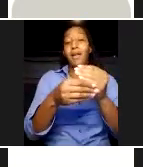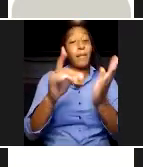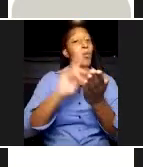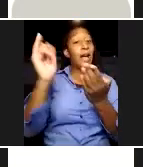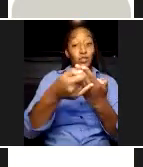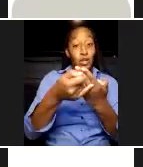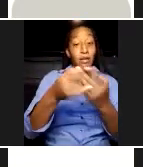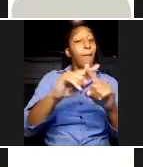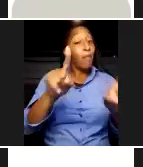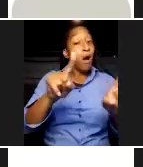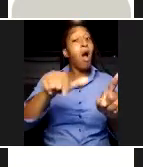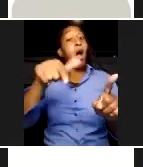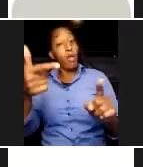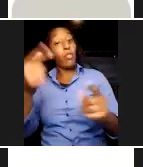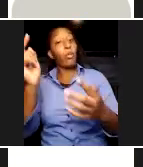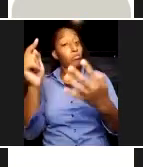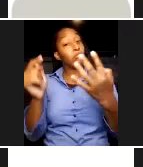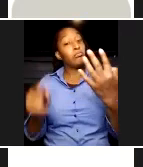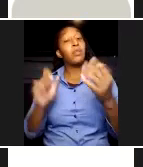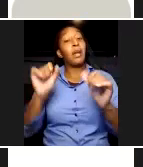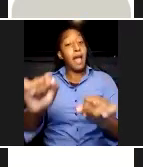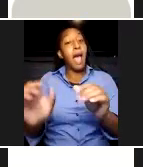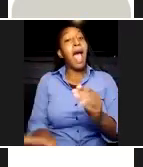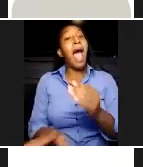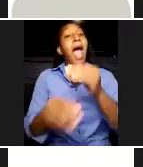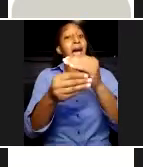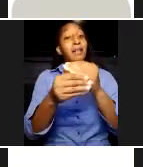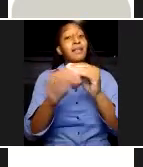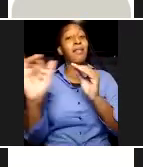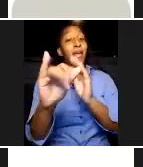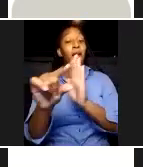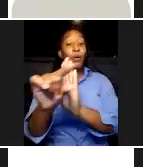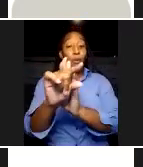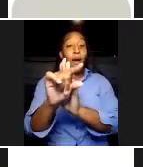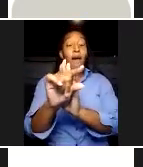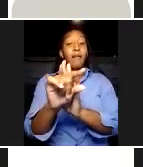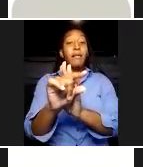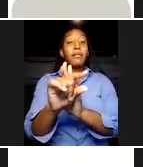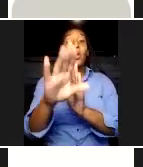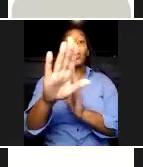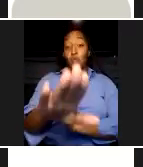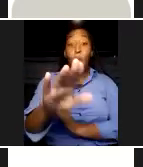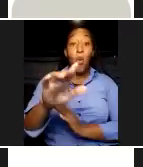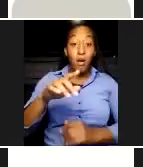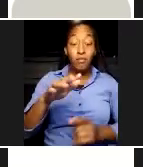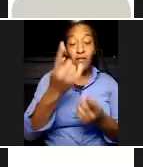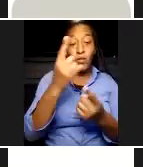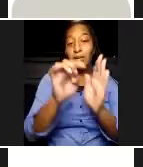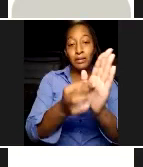points and add them to your midterm score along with the other bonus that you have, the first bonus